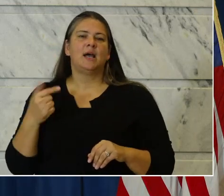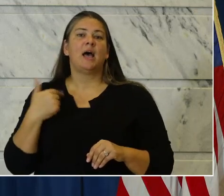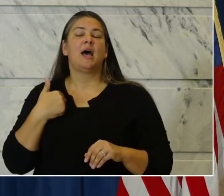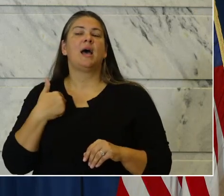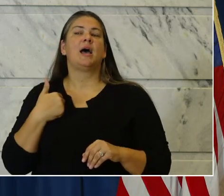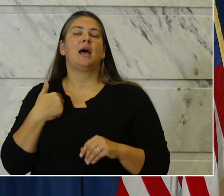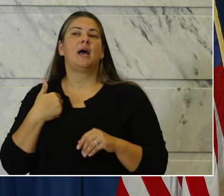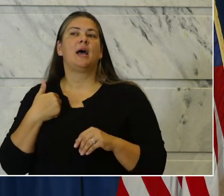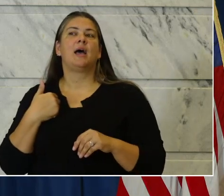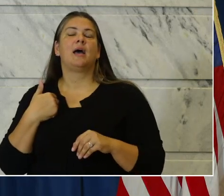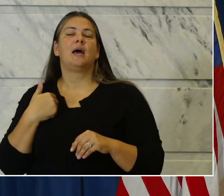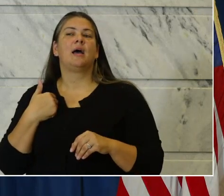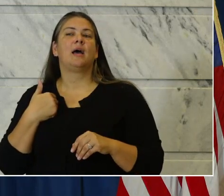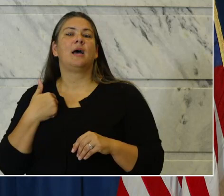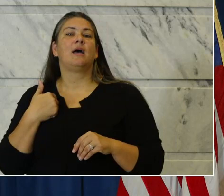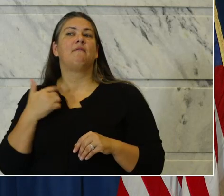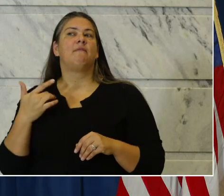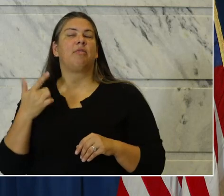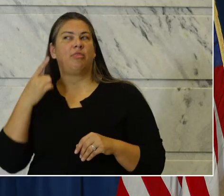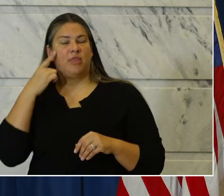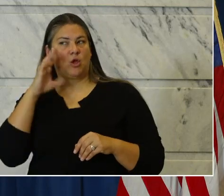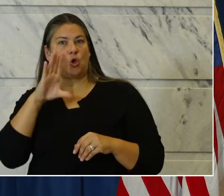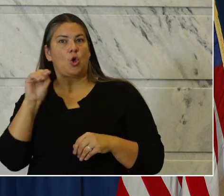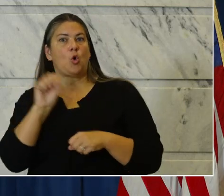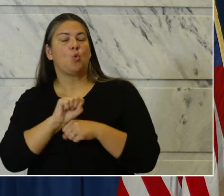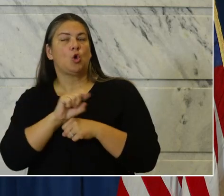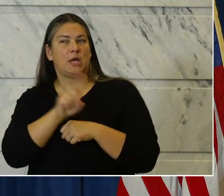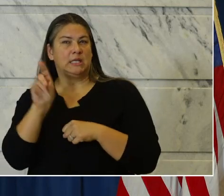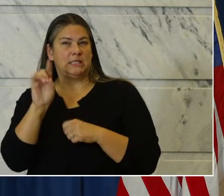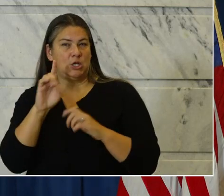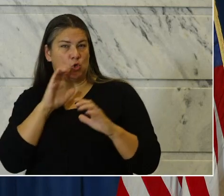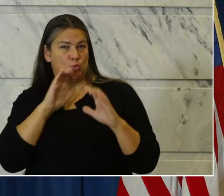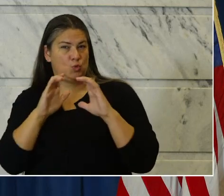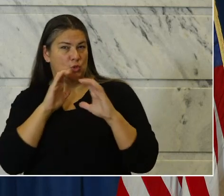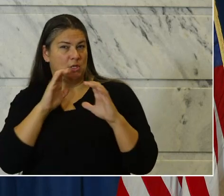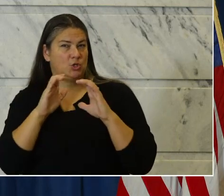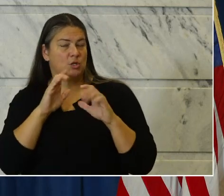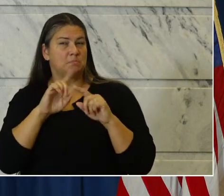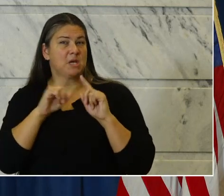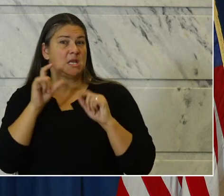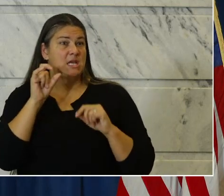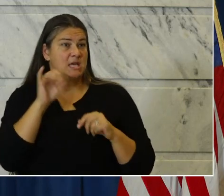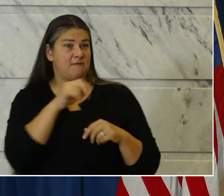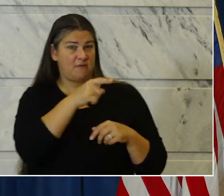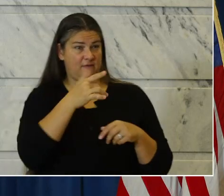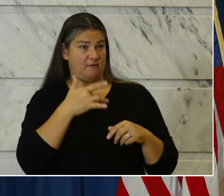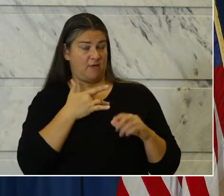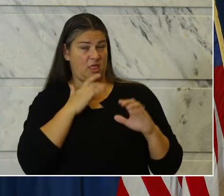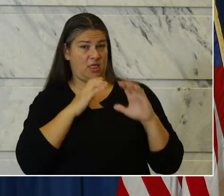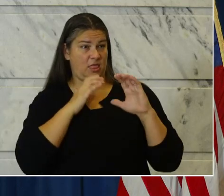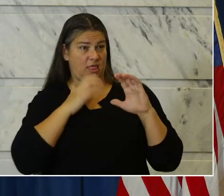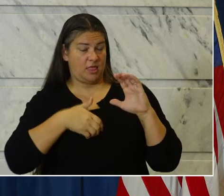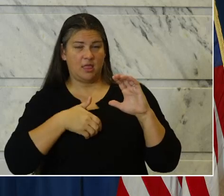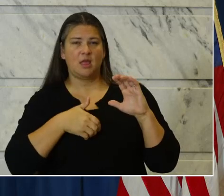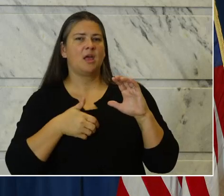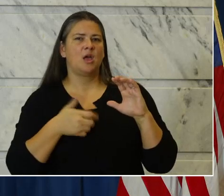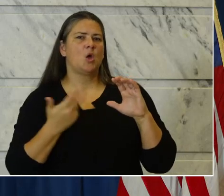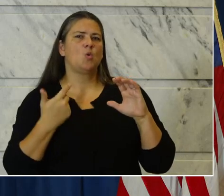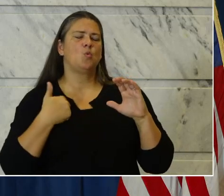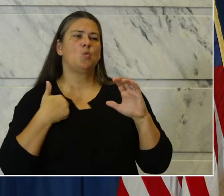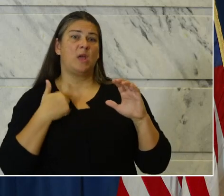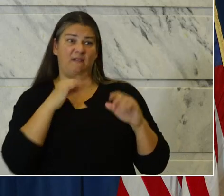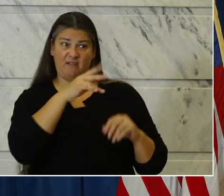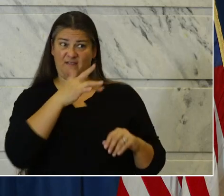communication to coworkers on it, but we can step it up. If somebody was worried about not having that information, then we're not communicating